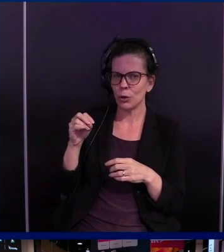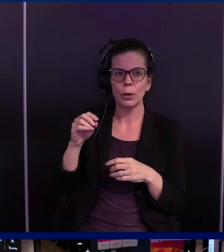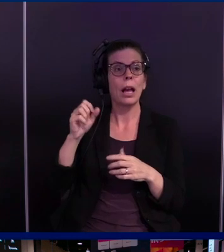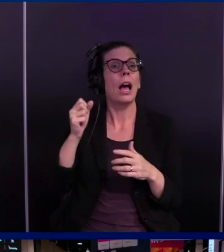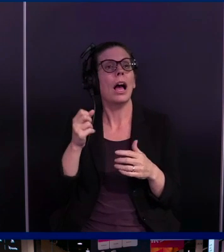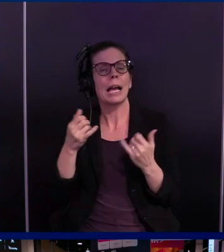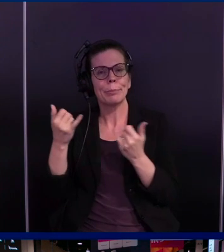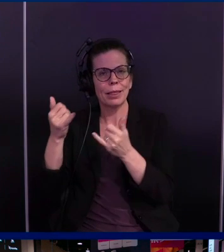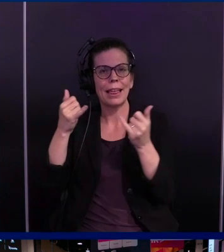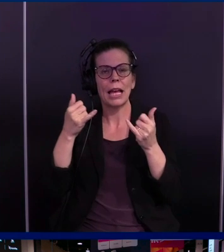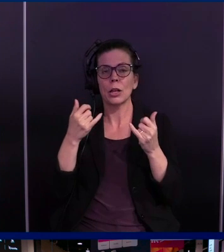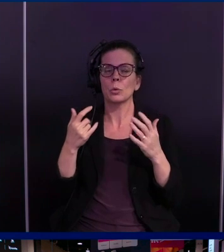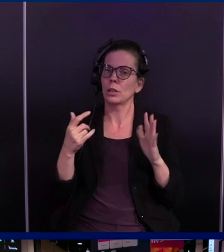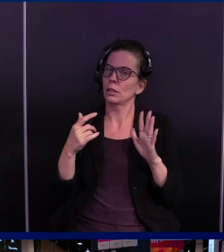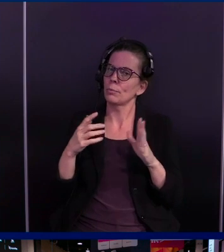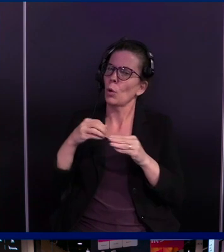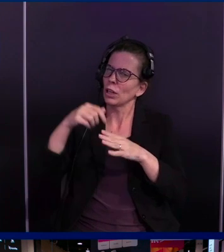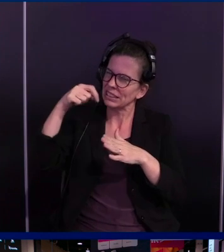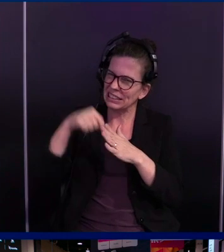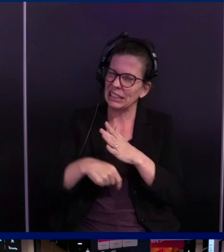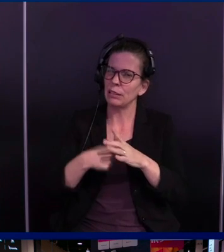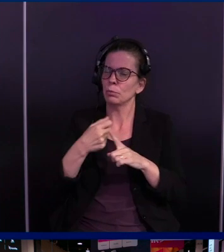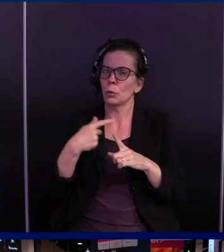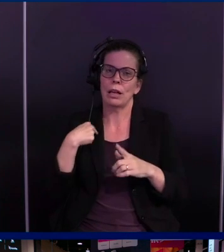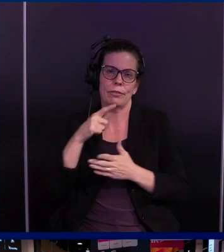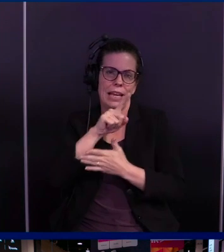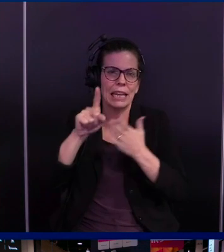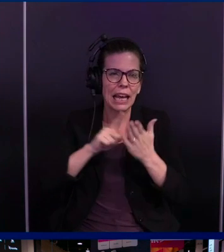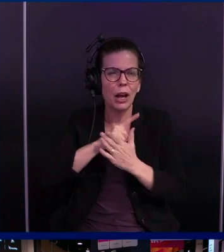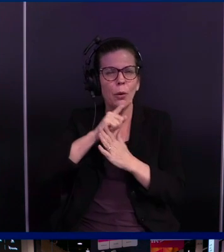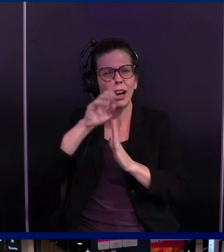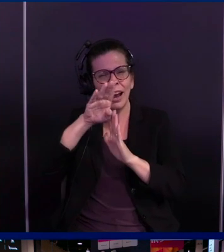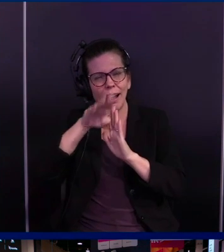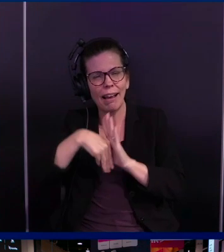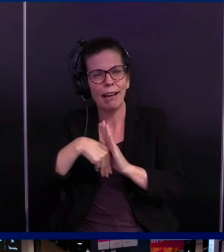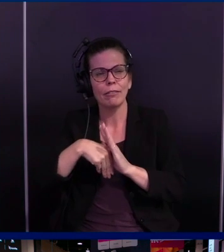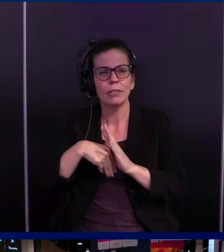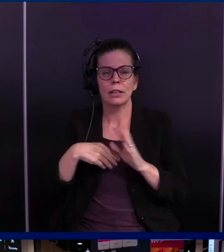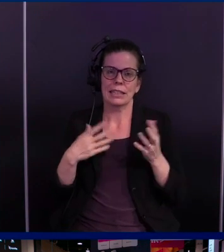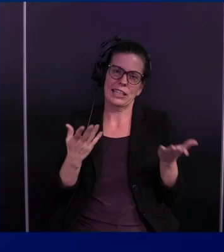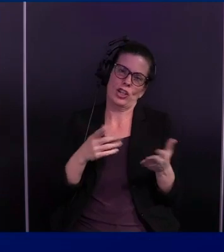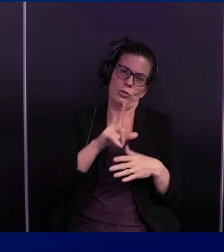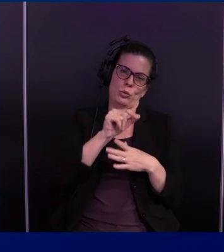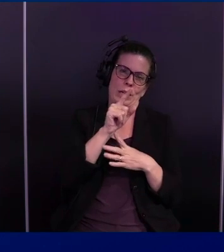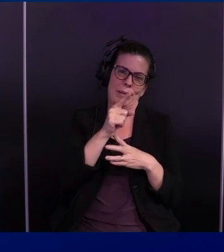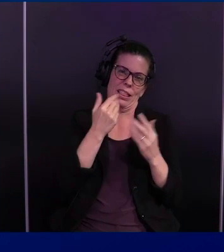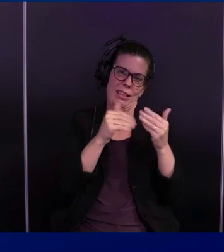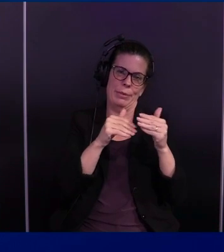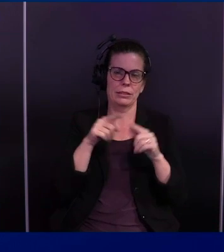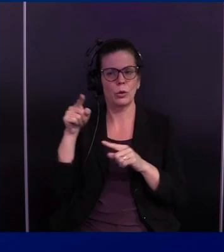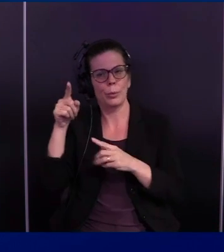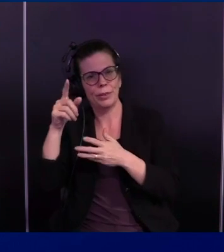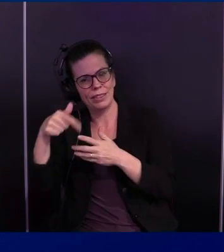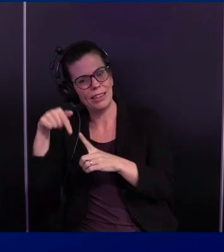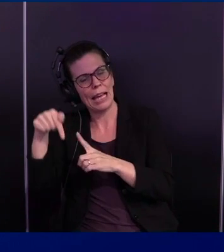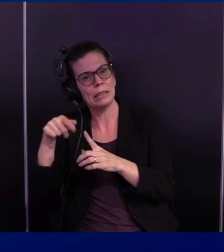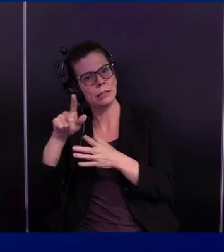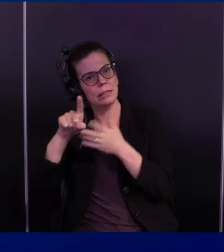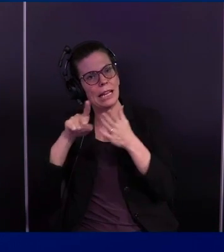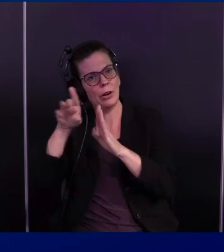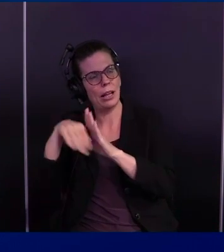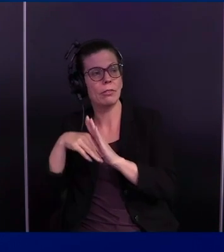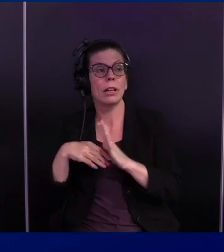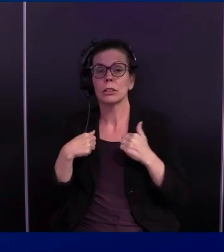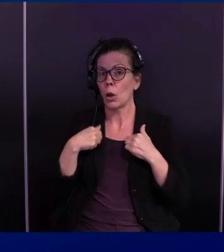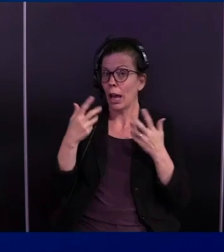play love them. We go even deeper because we have like an hour and a half to talk about it. We A only had long like time. 20 minutes here. When I finish all